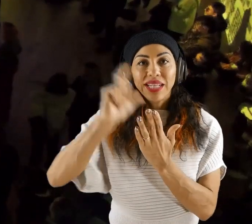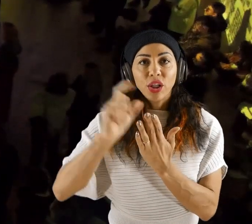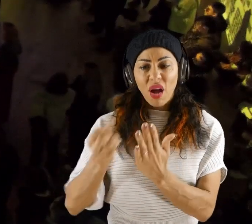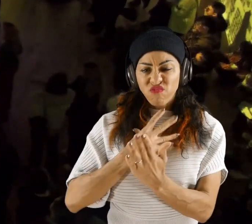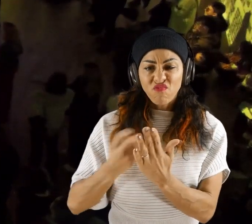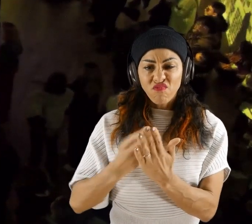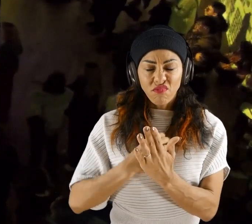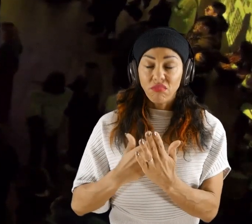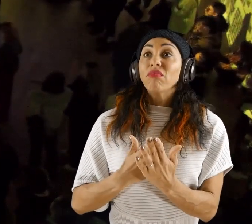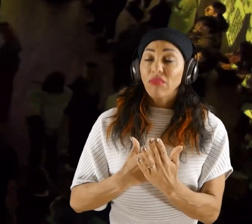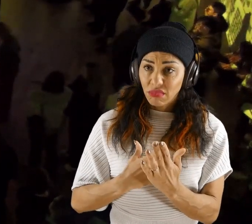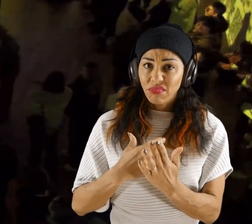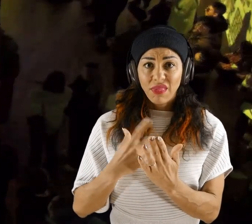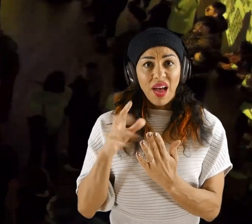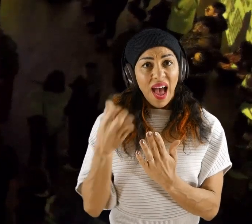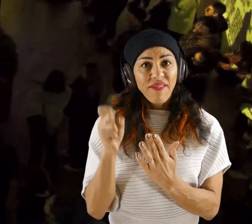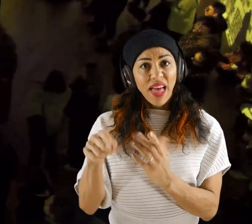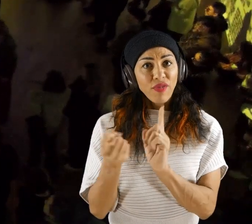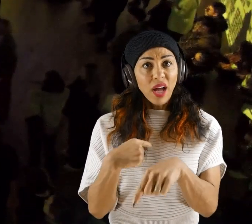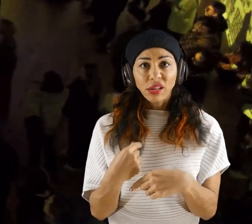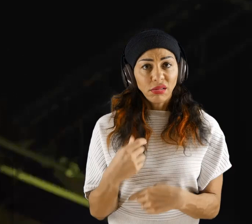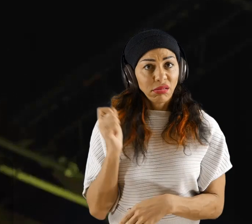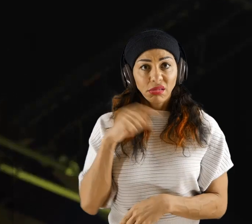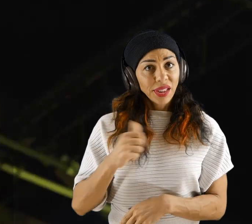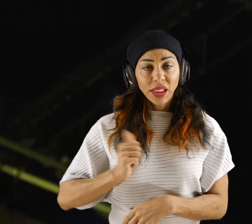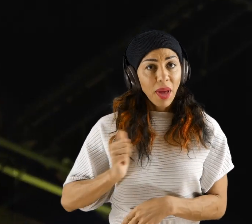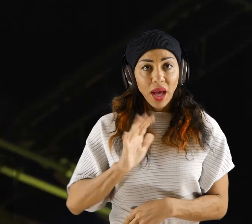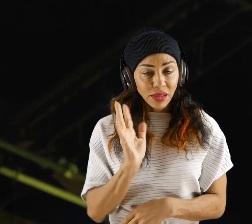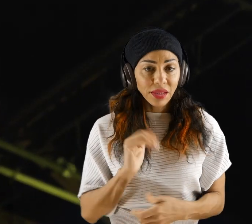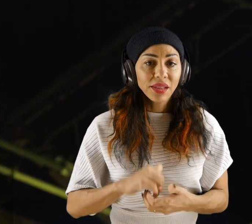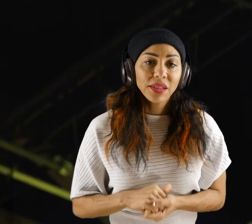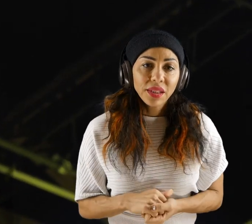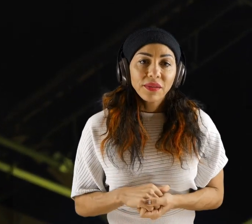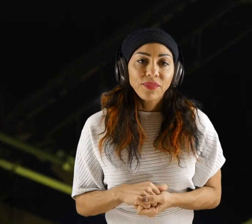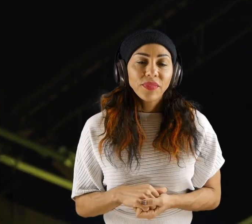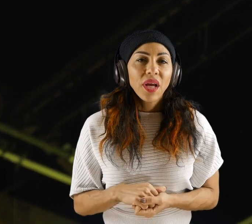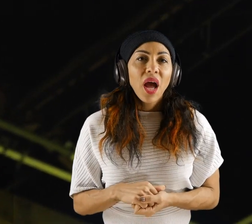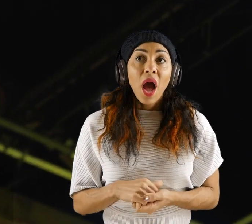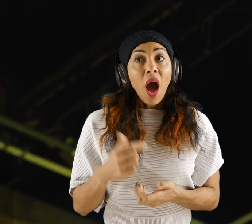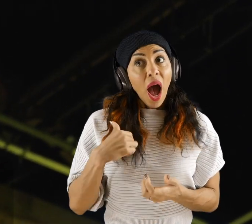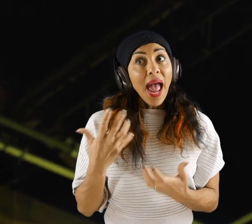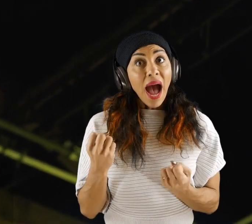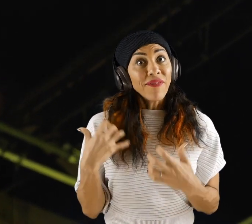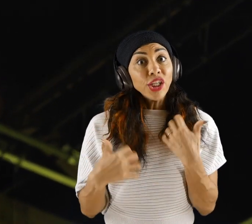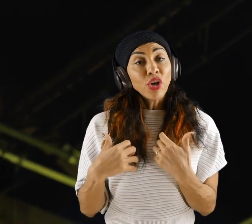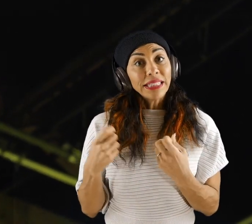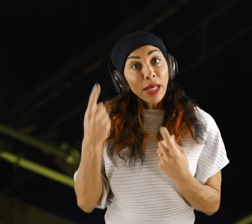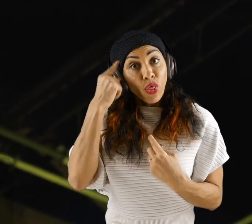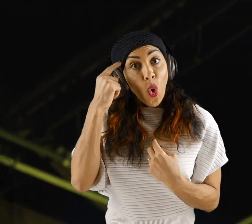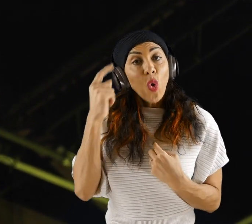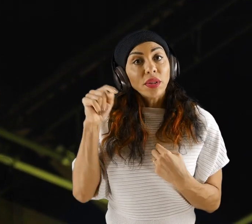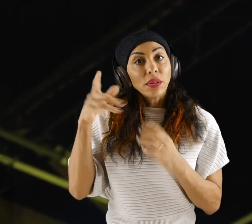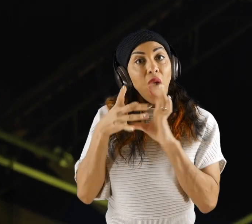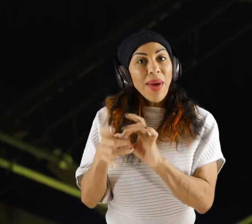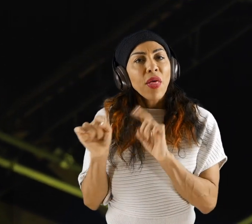other, takes that are unique like that, but I just can't be bothered to deal with the feedback of that. This is